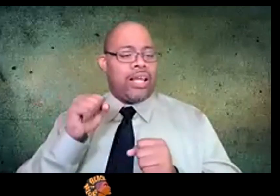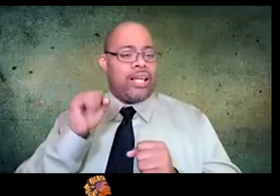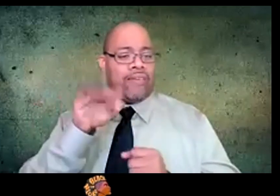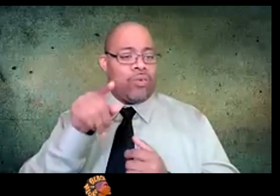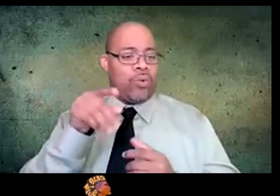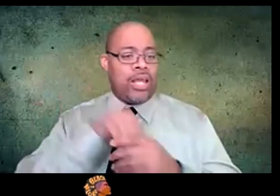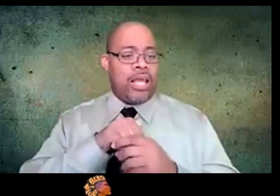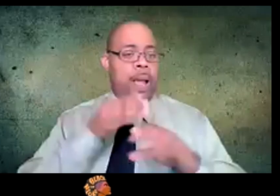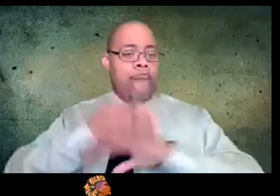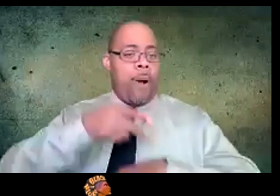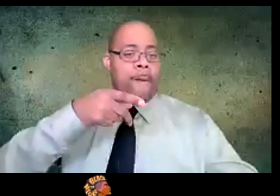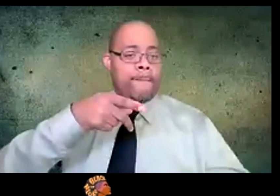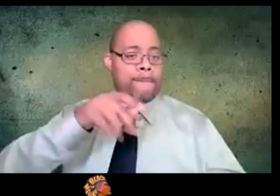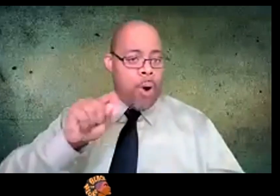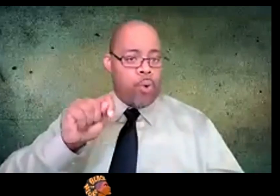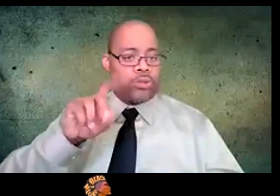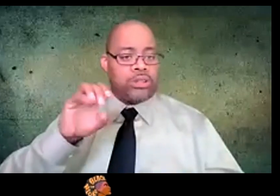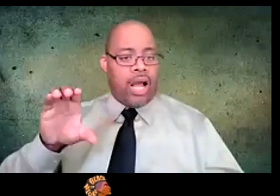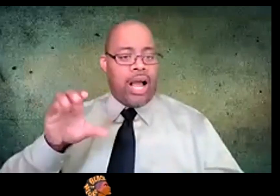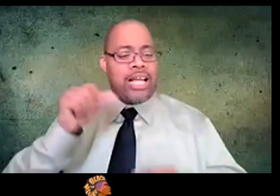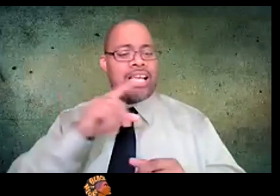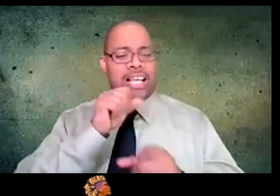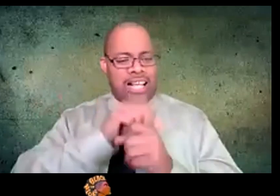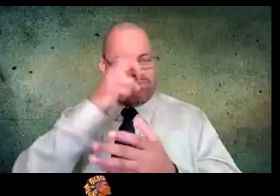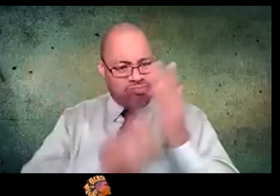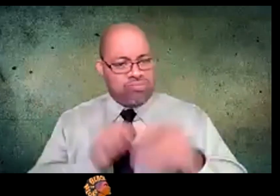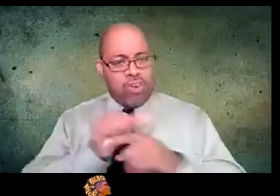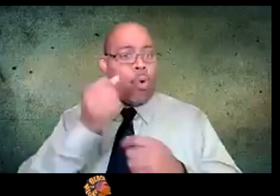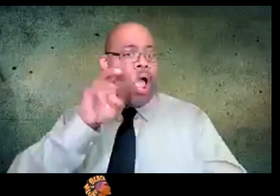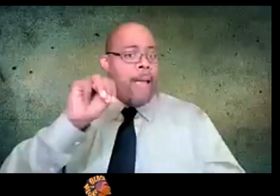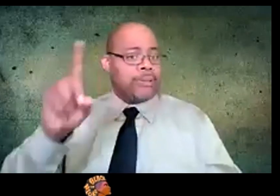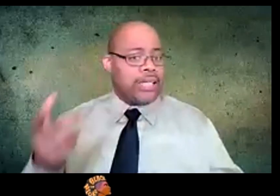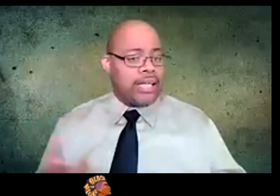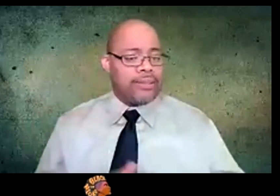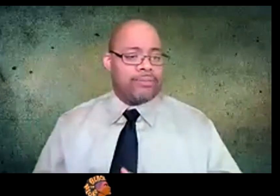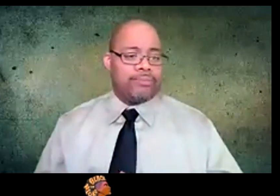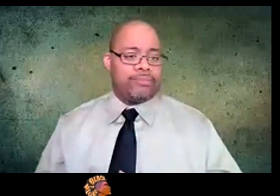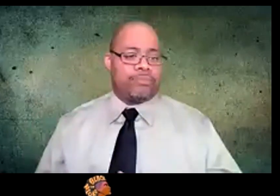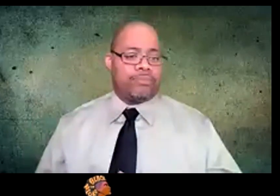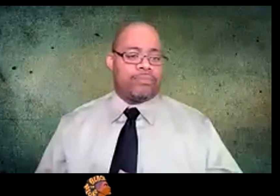in a postdoc, right, you can get that really intensive training, or an MD, right? Mm-hmm. So